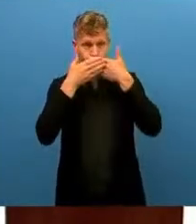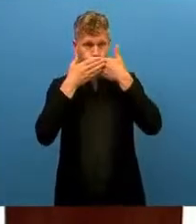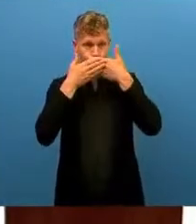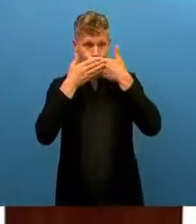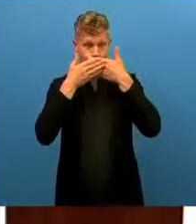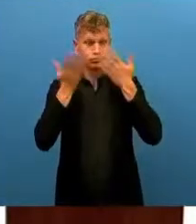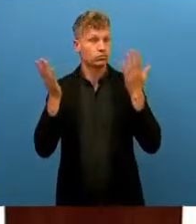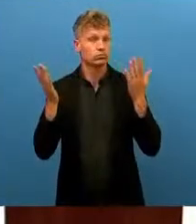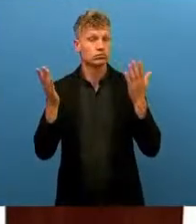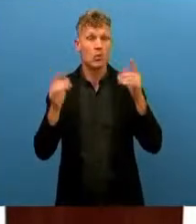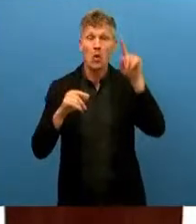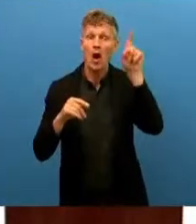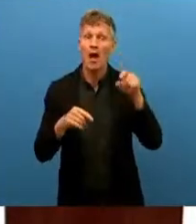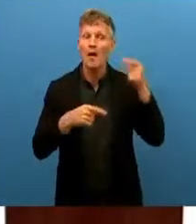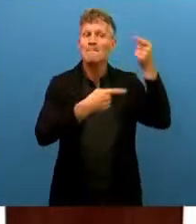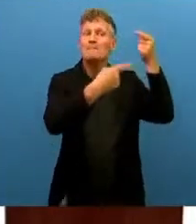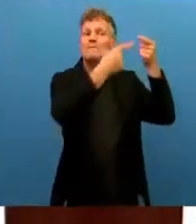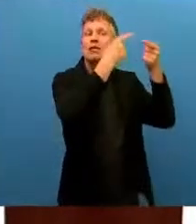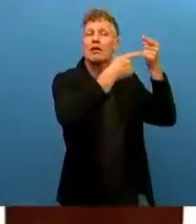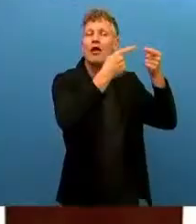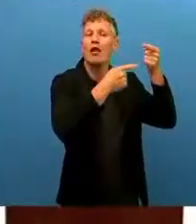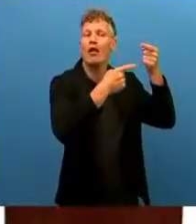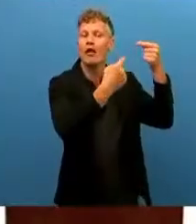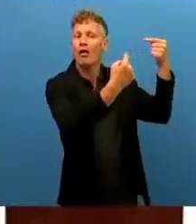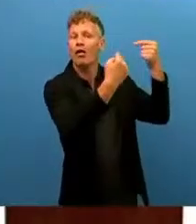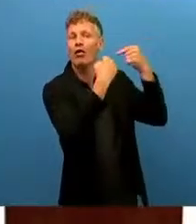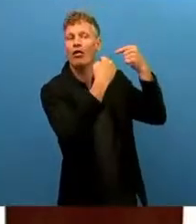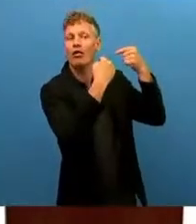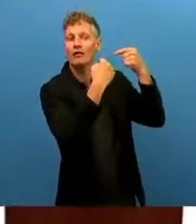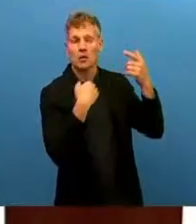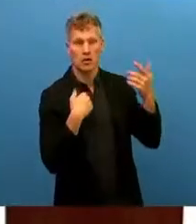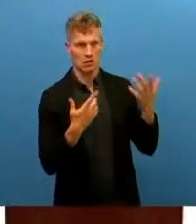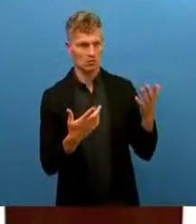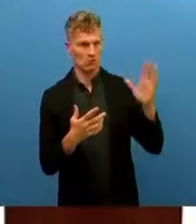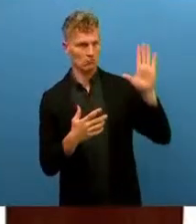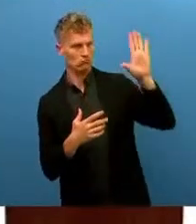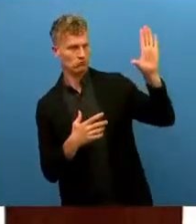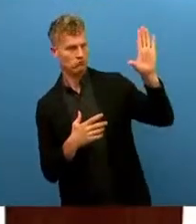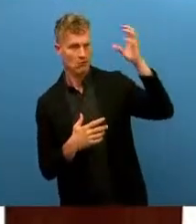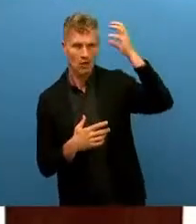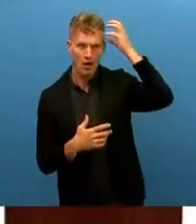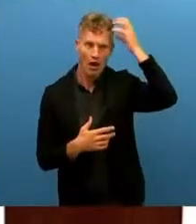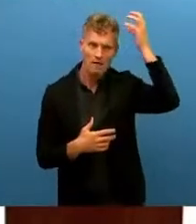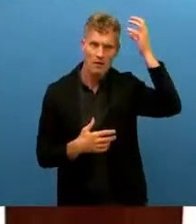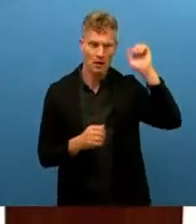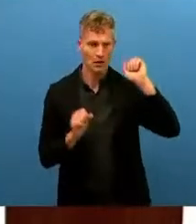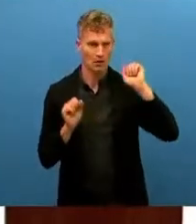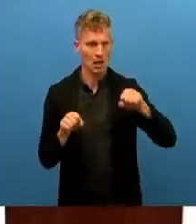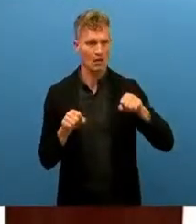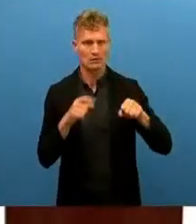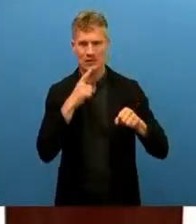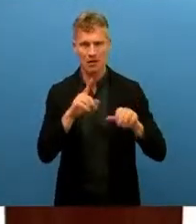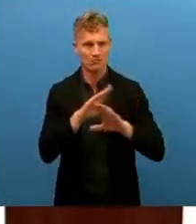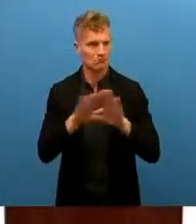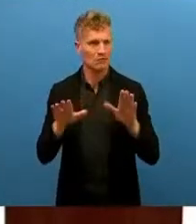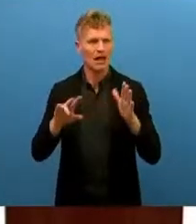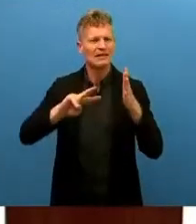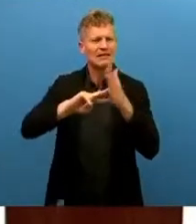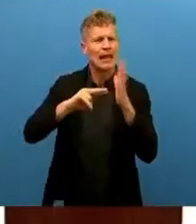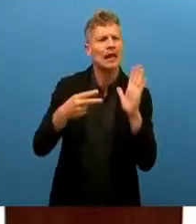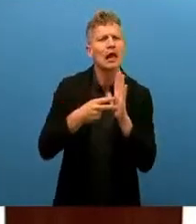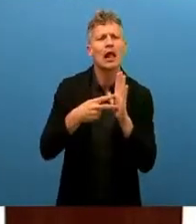states can challenge the credibility of indigenous institutions based on technical claims